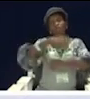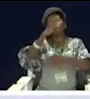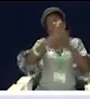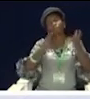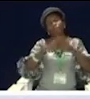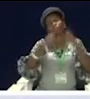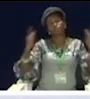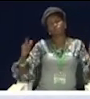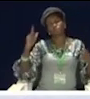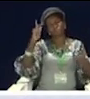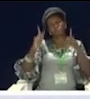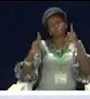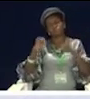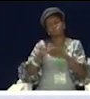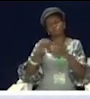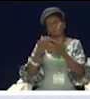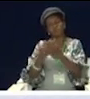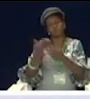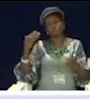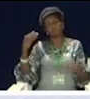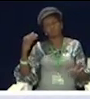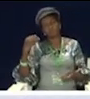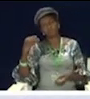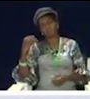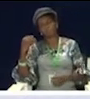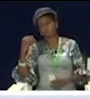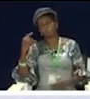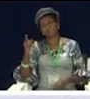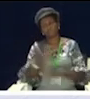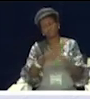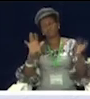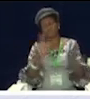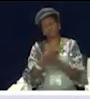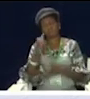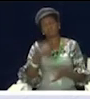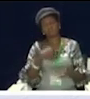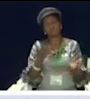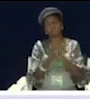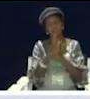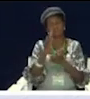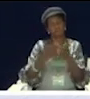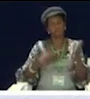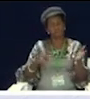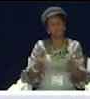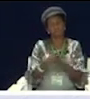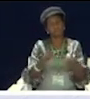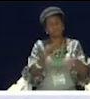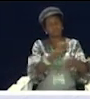in the past. You don't believe me? Ask somebody like Samson.